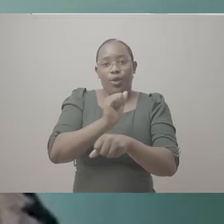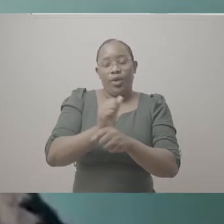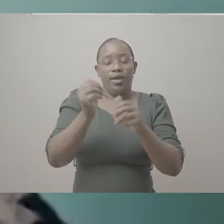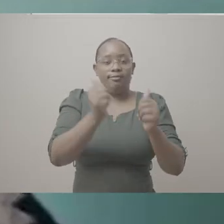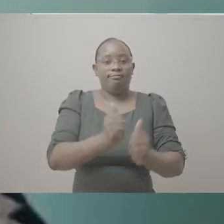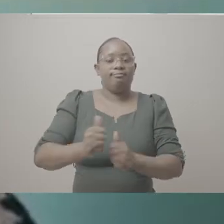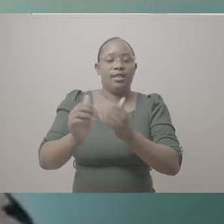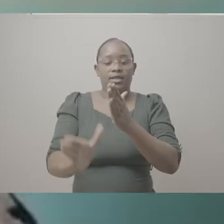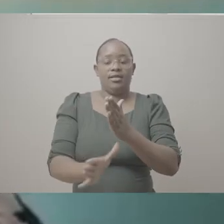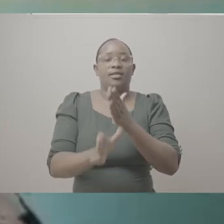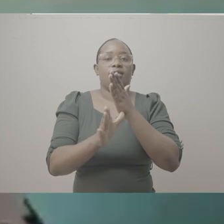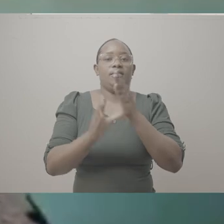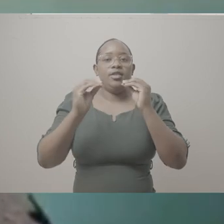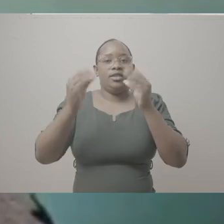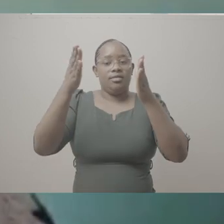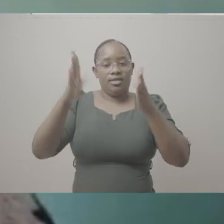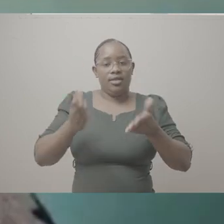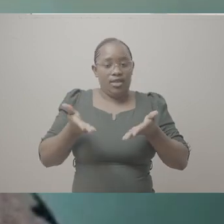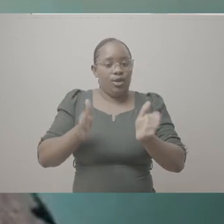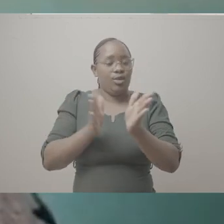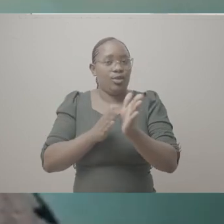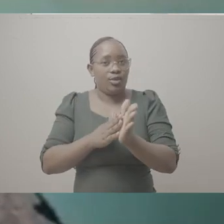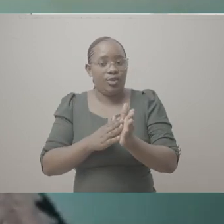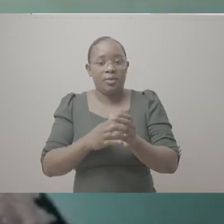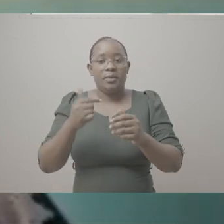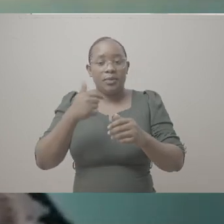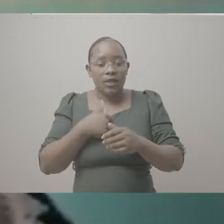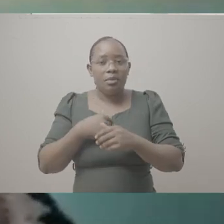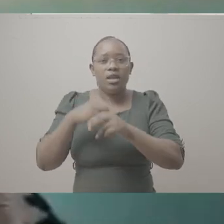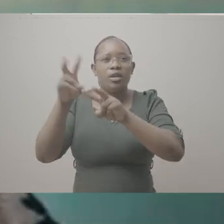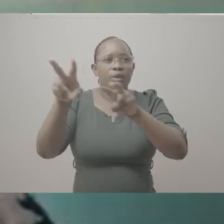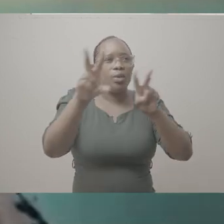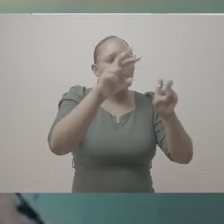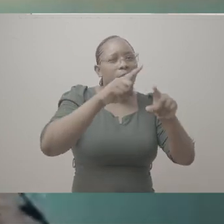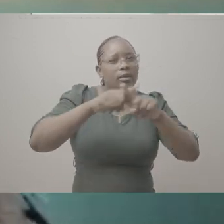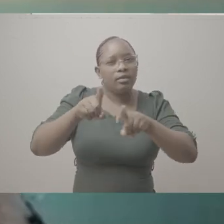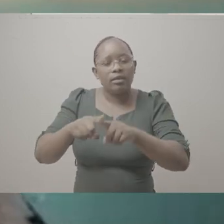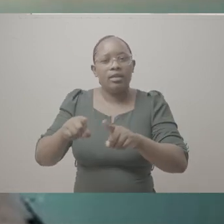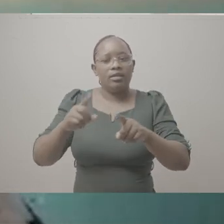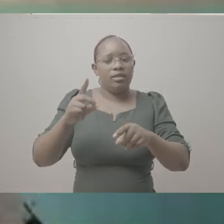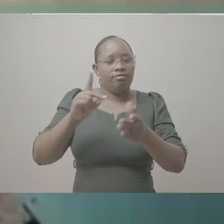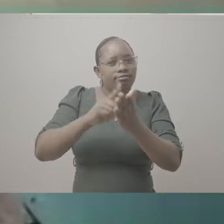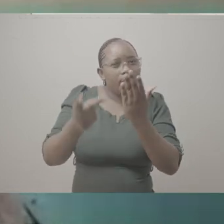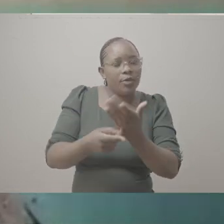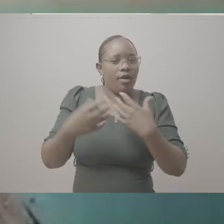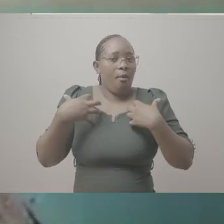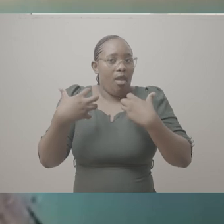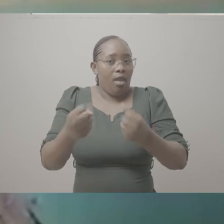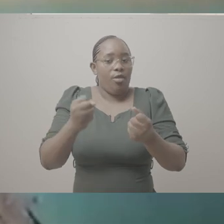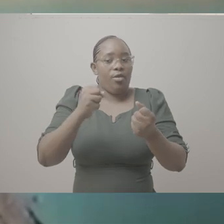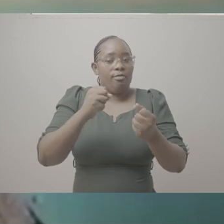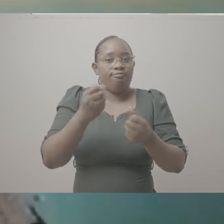Dewe, the acting deputy in primary school. The one who oversees school health